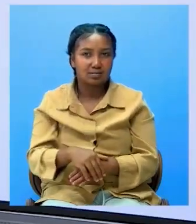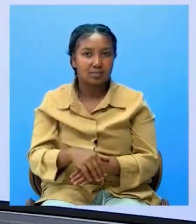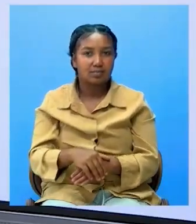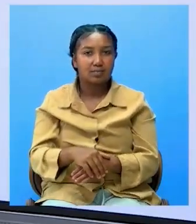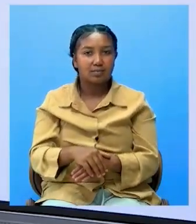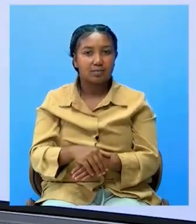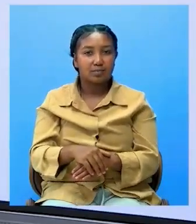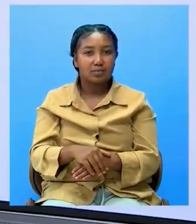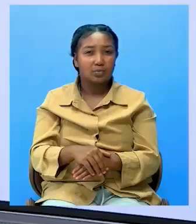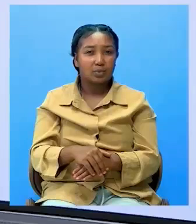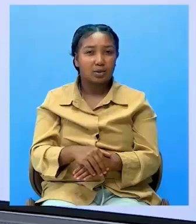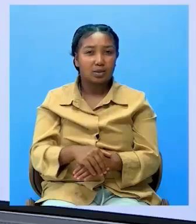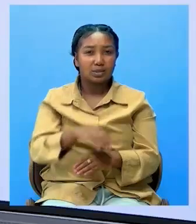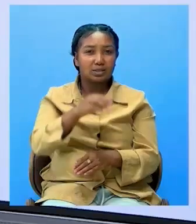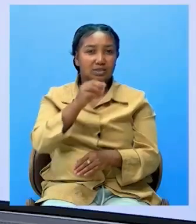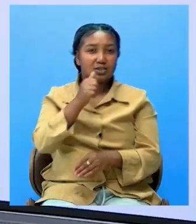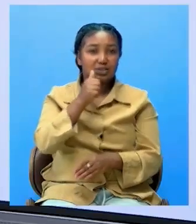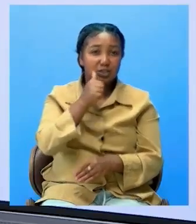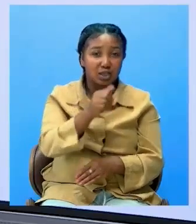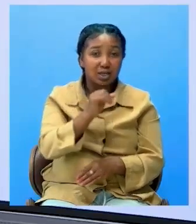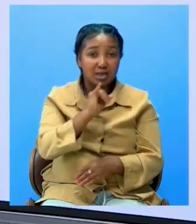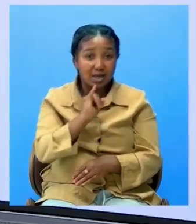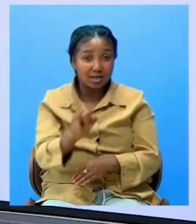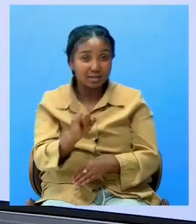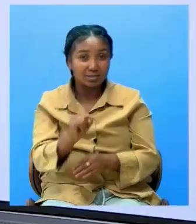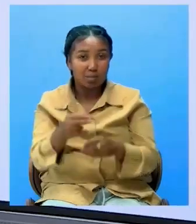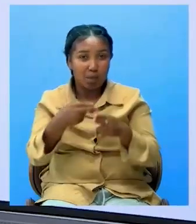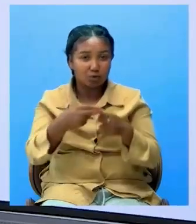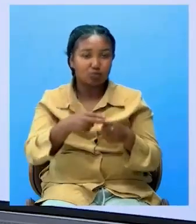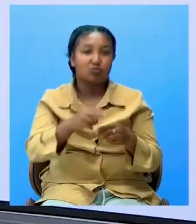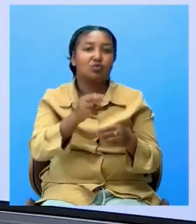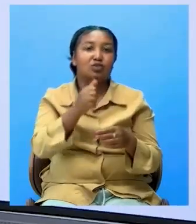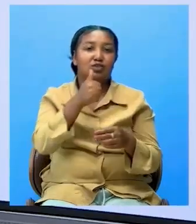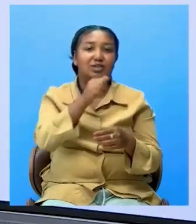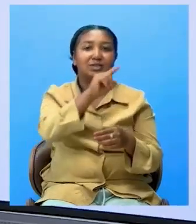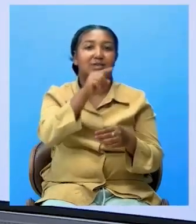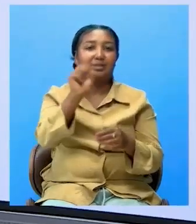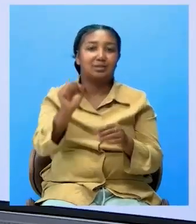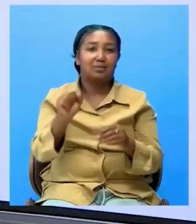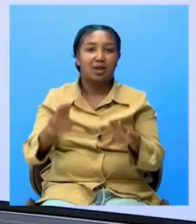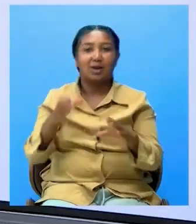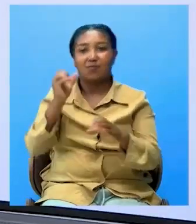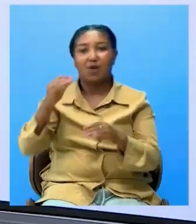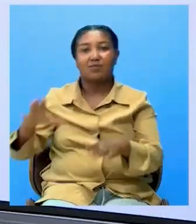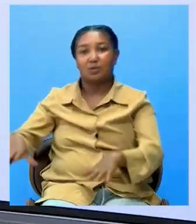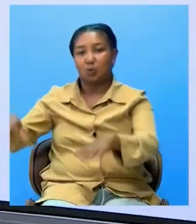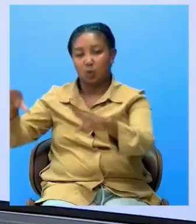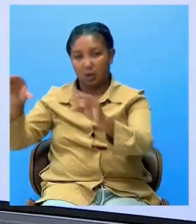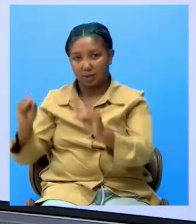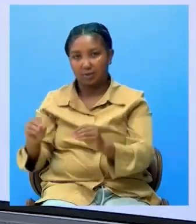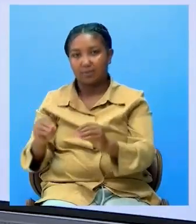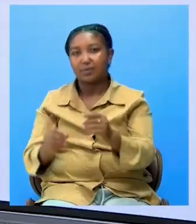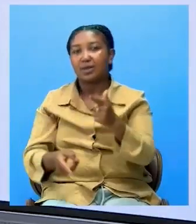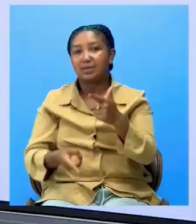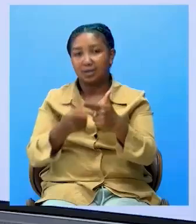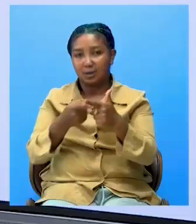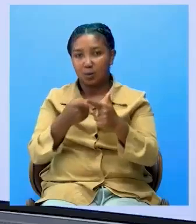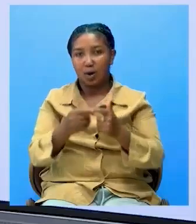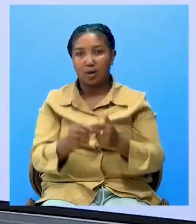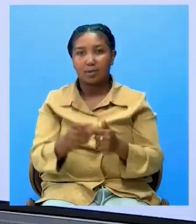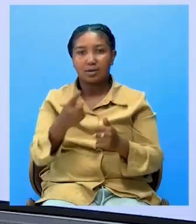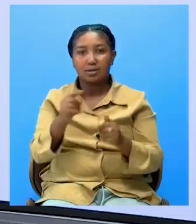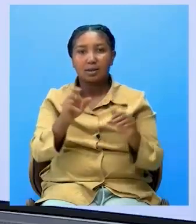Then when we contract it, we use what? She is. She is grade 5 student. What about the second one?